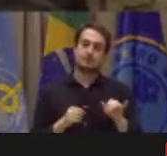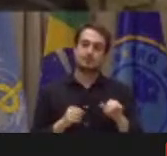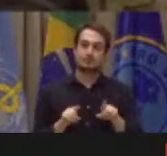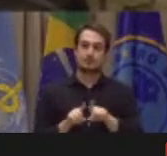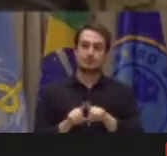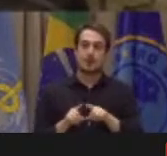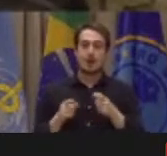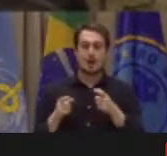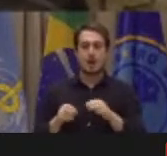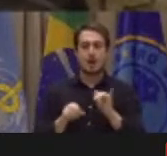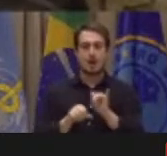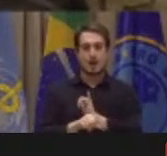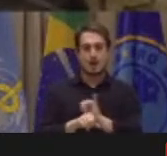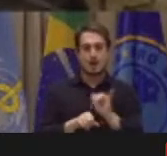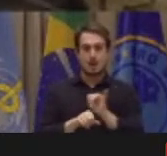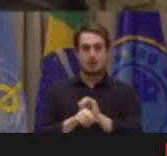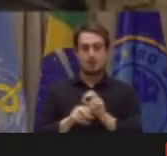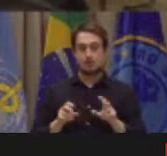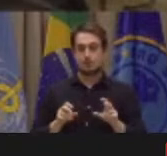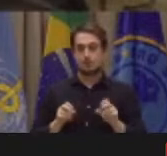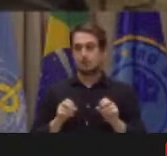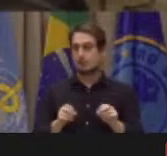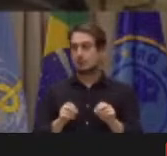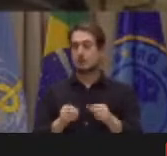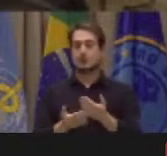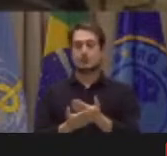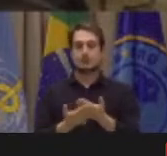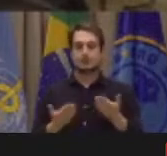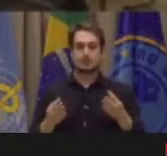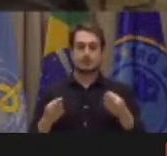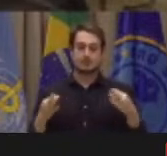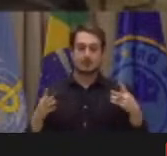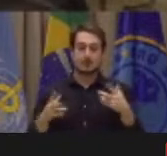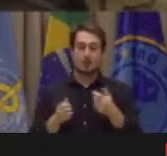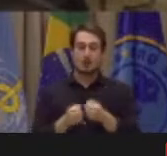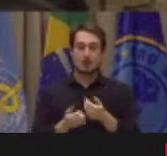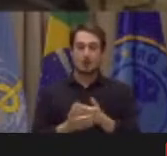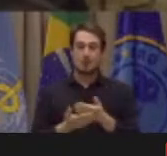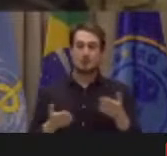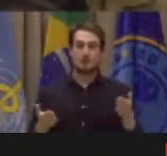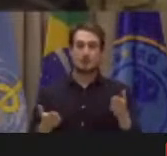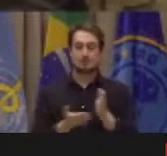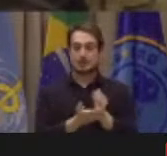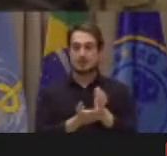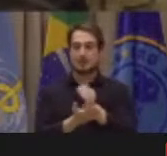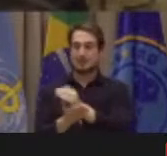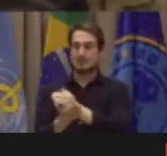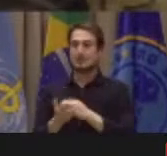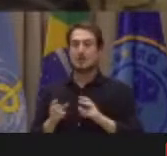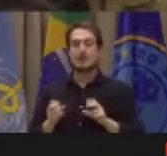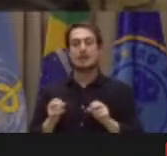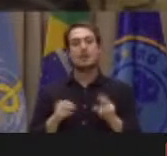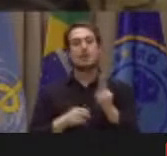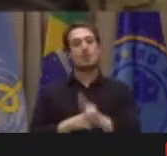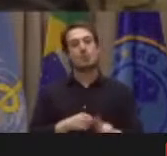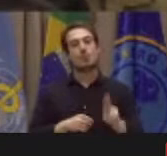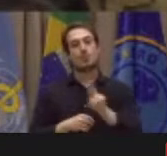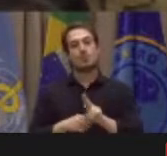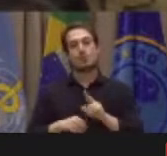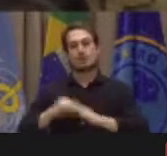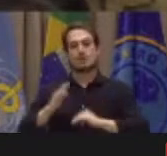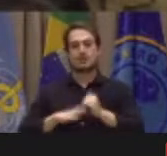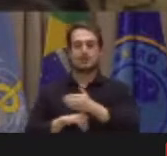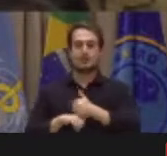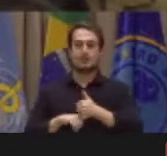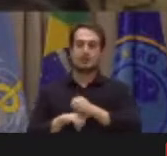do that. And when we do this with cancer, for example, we do this for the whole hospital because